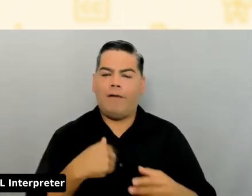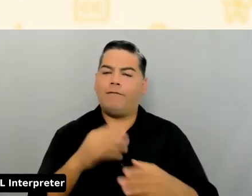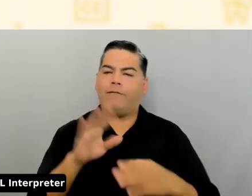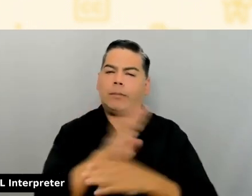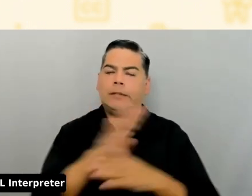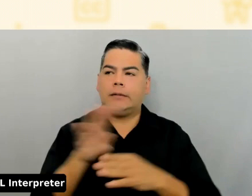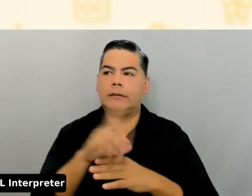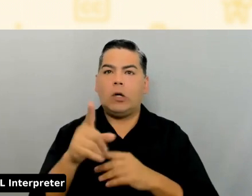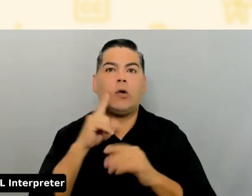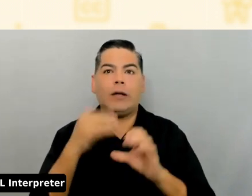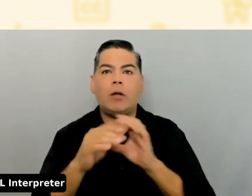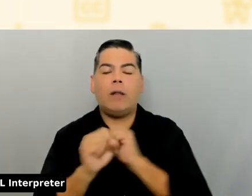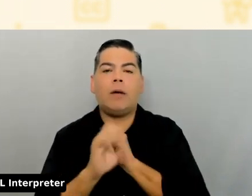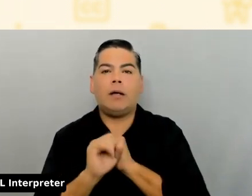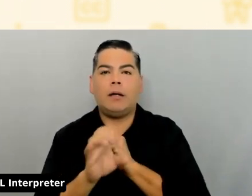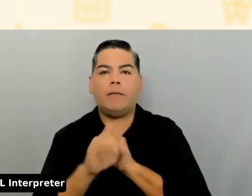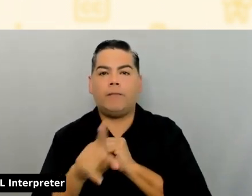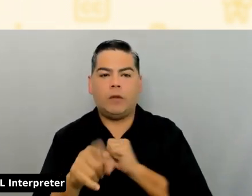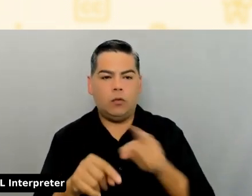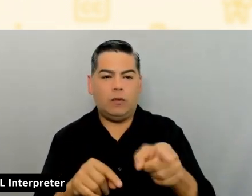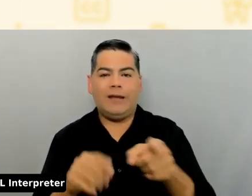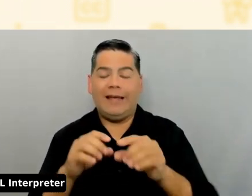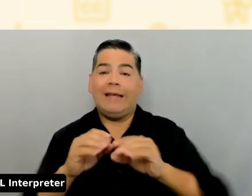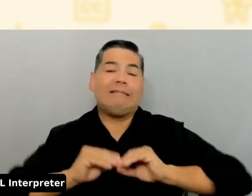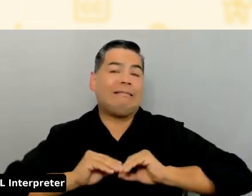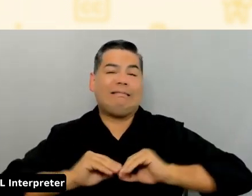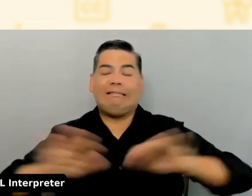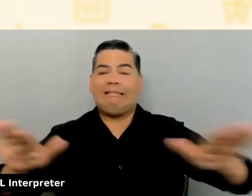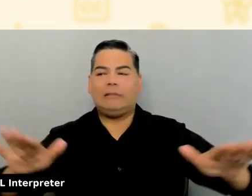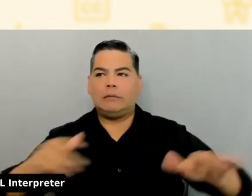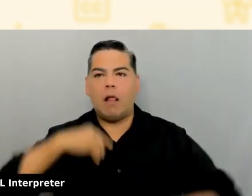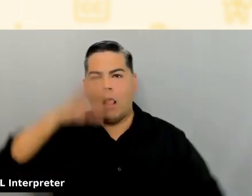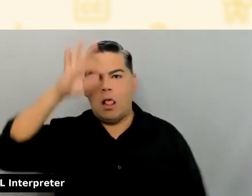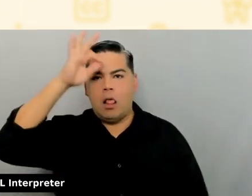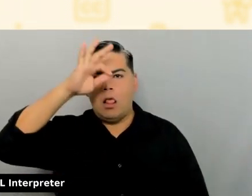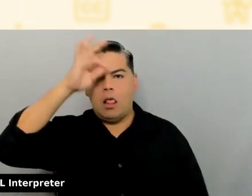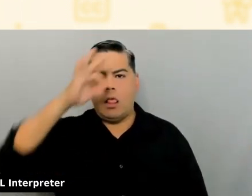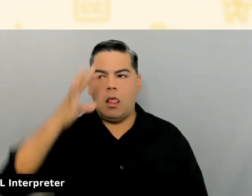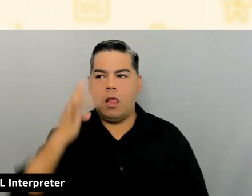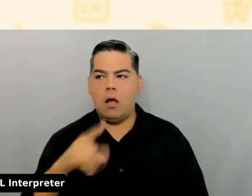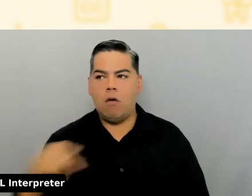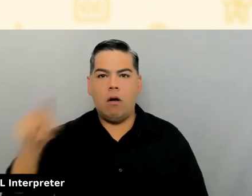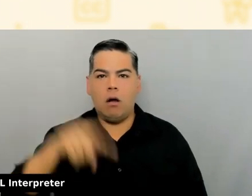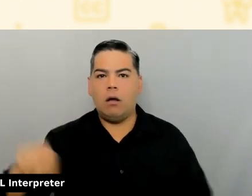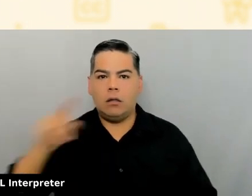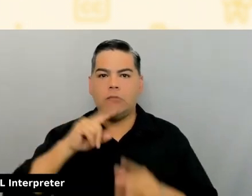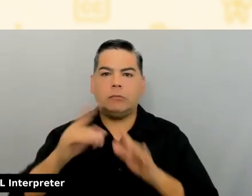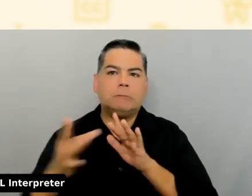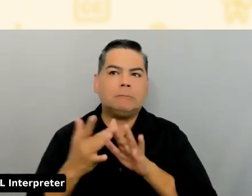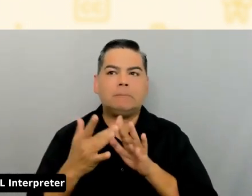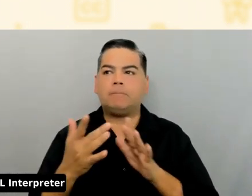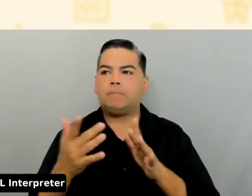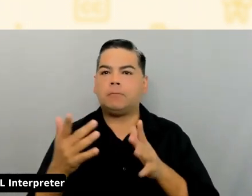marketer and you do emails like this, you don't know why you're not getting the conversions that